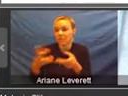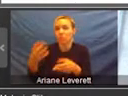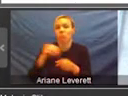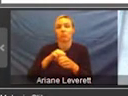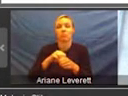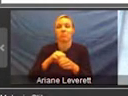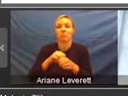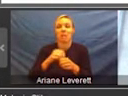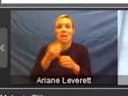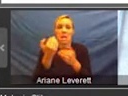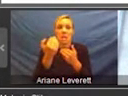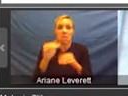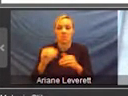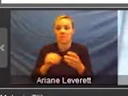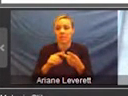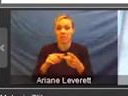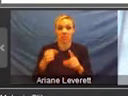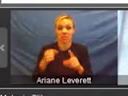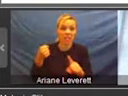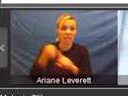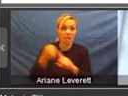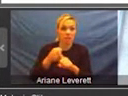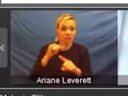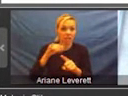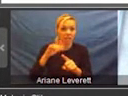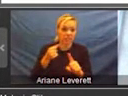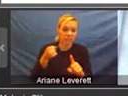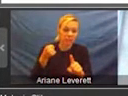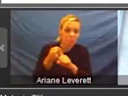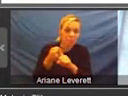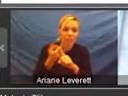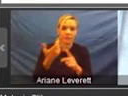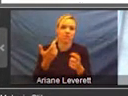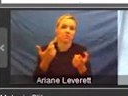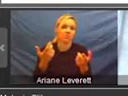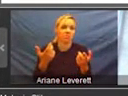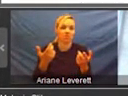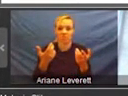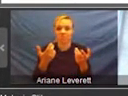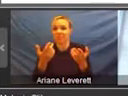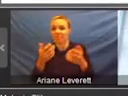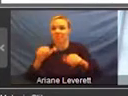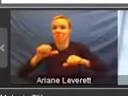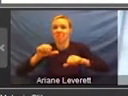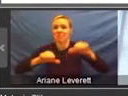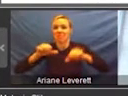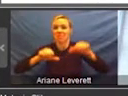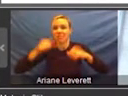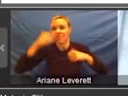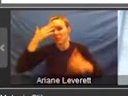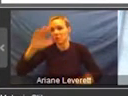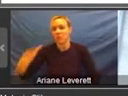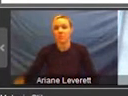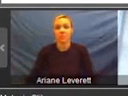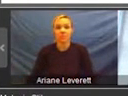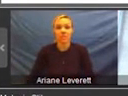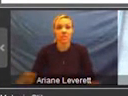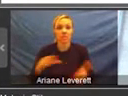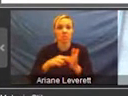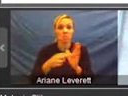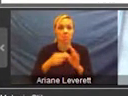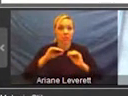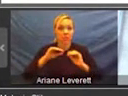is also rather debatable. I want to mention also that this does not necessarily mean that there are no